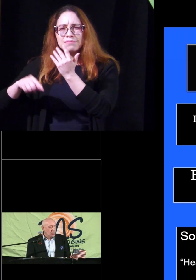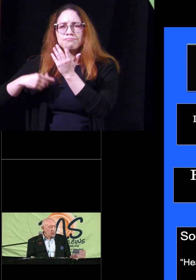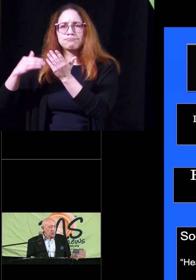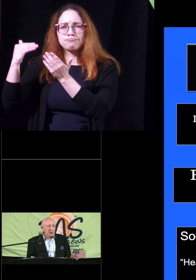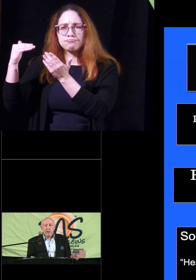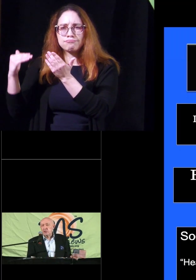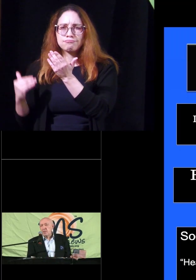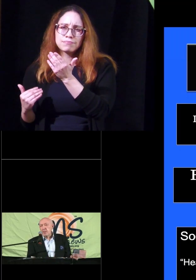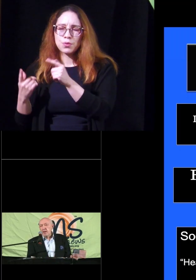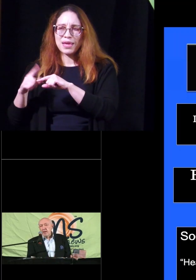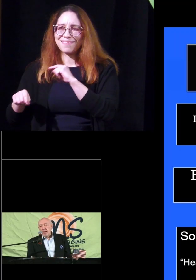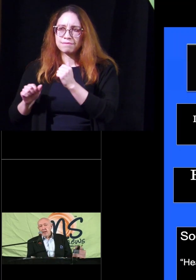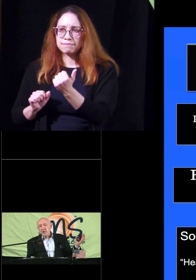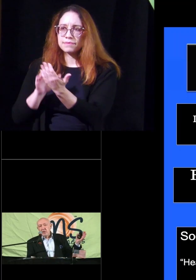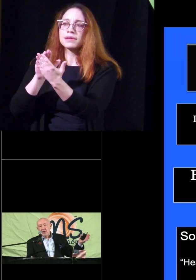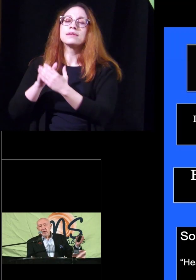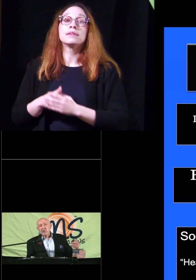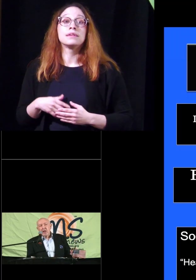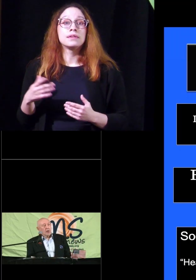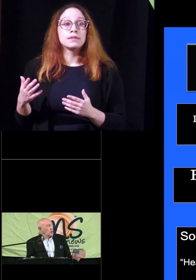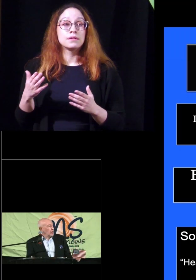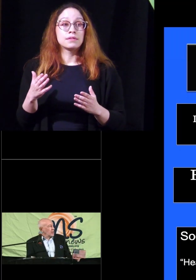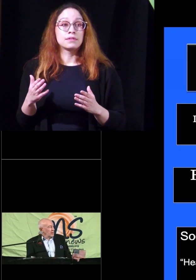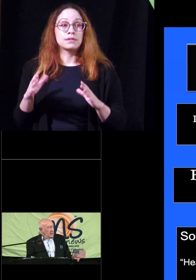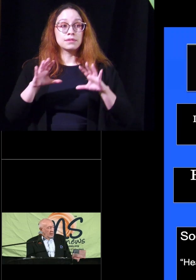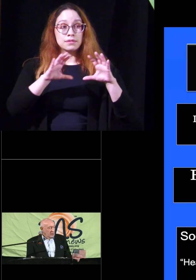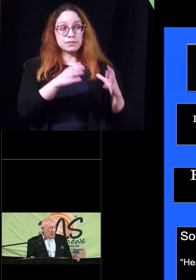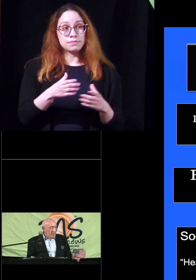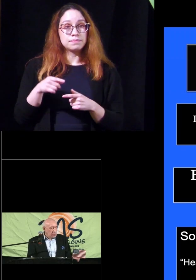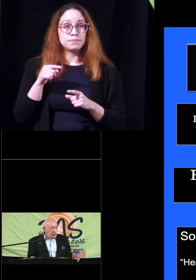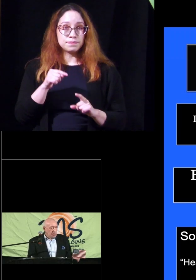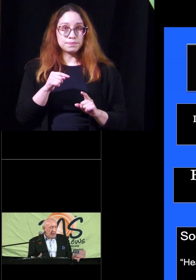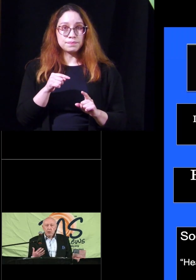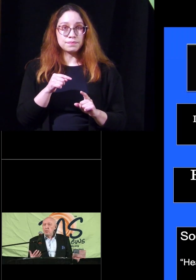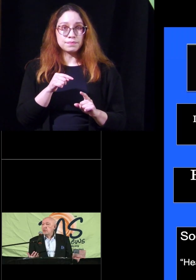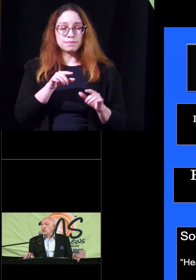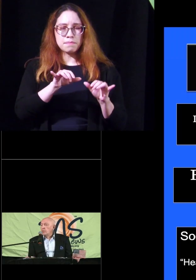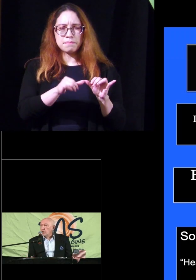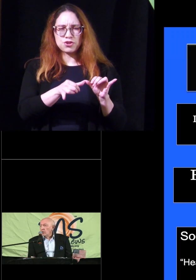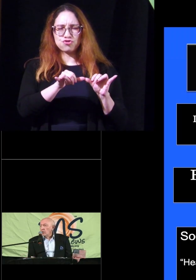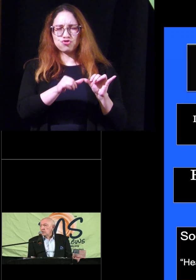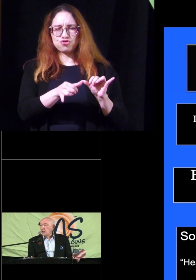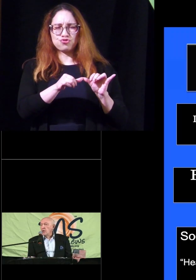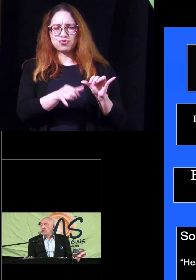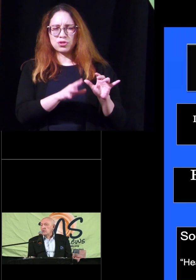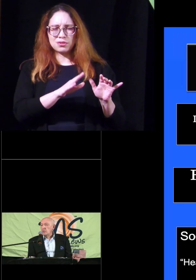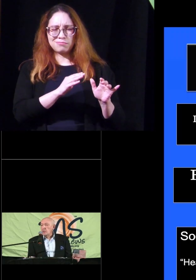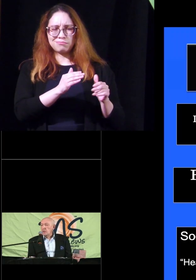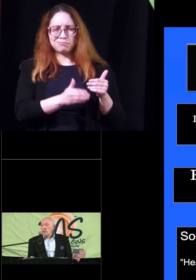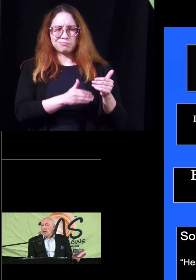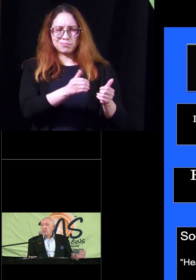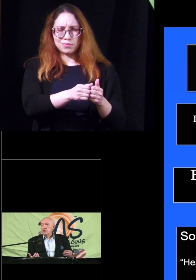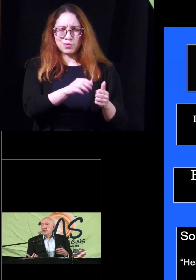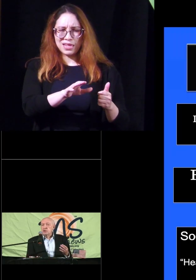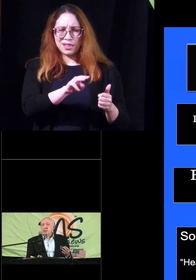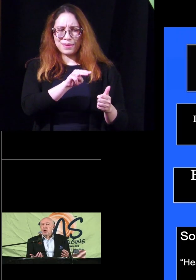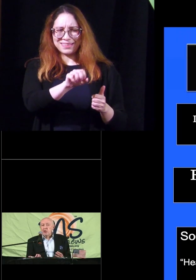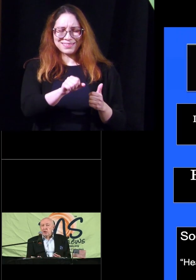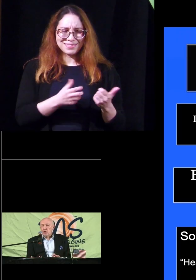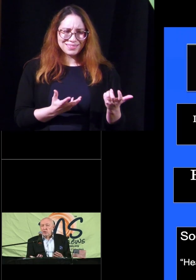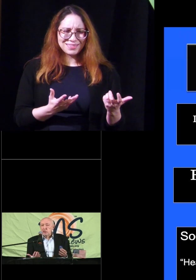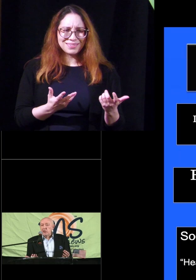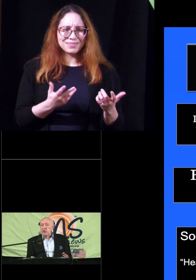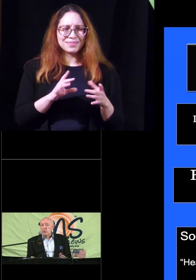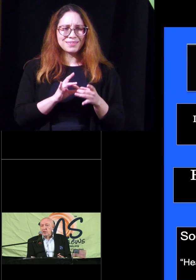we're able to address. And then the next category is measurement. How do we measure your progress in MS? And mostly this has